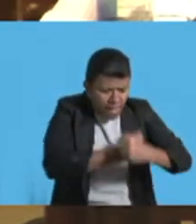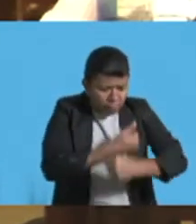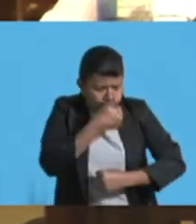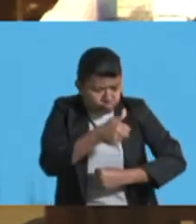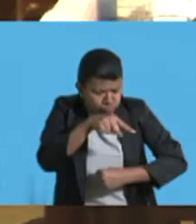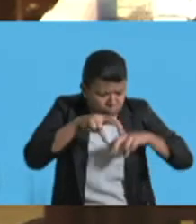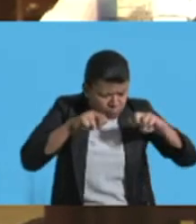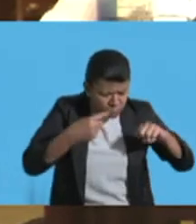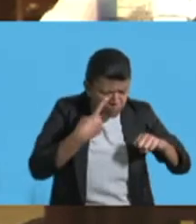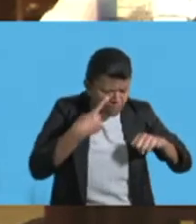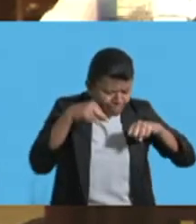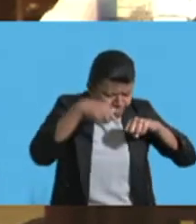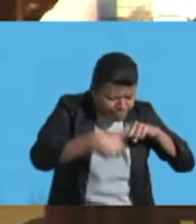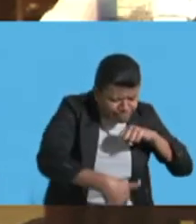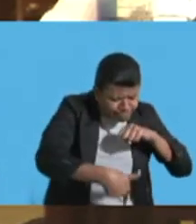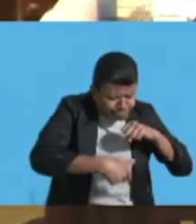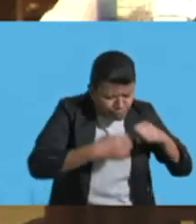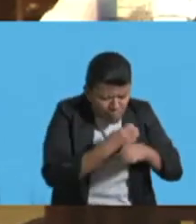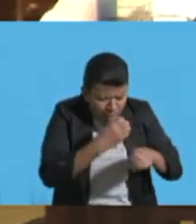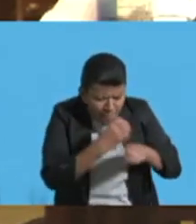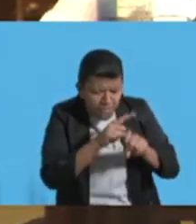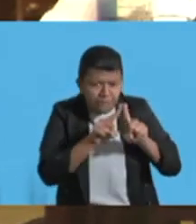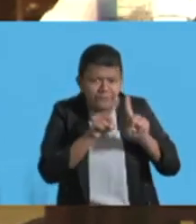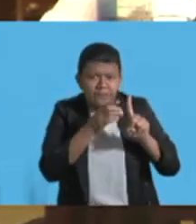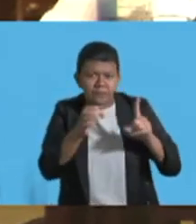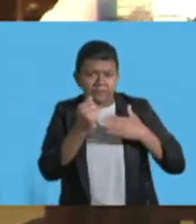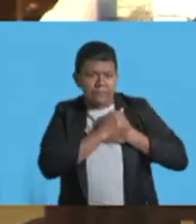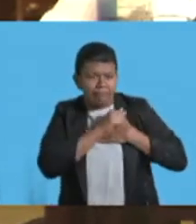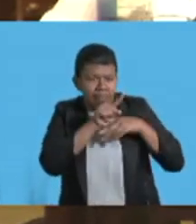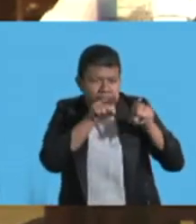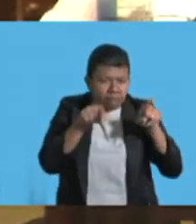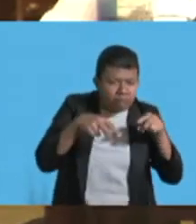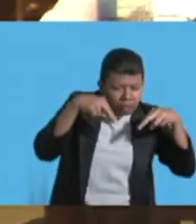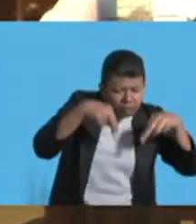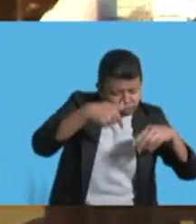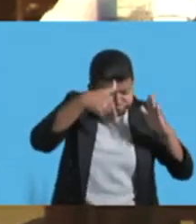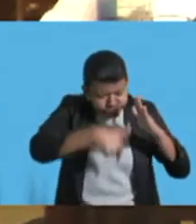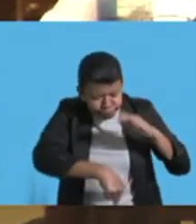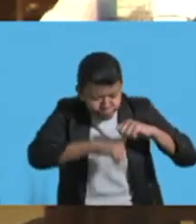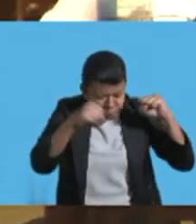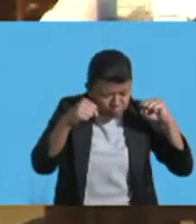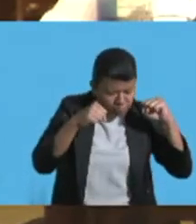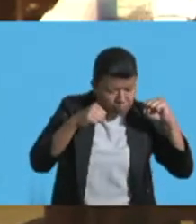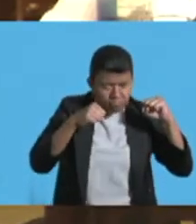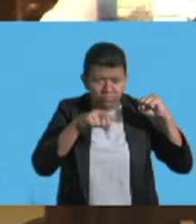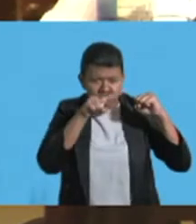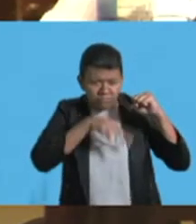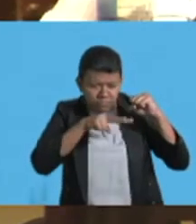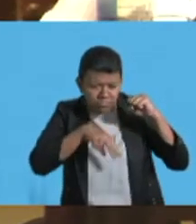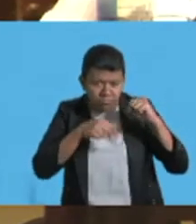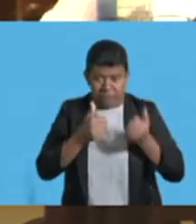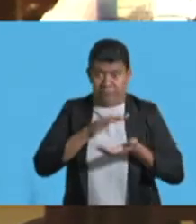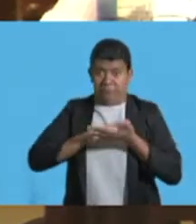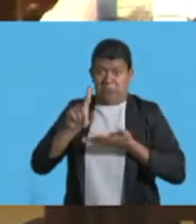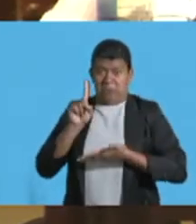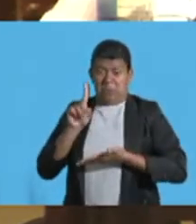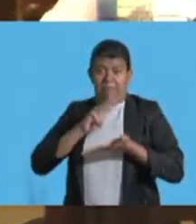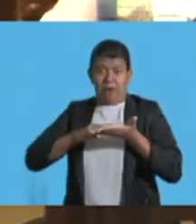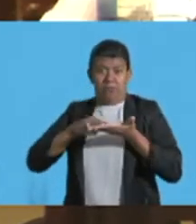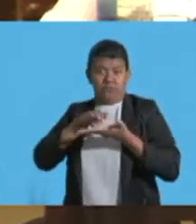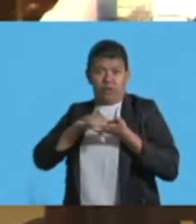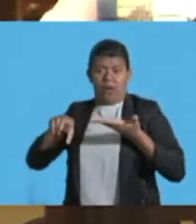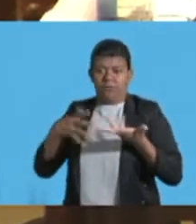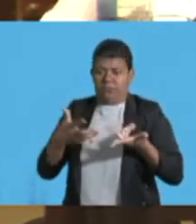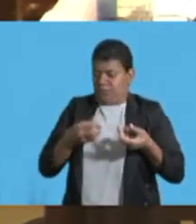as workboat, outboard engines, anchors, and chains. Madam Speaker, $1 million investment in our